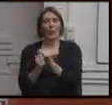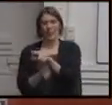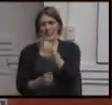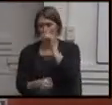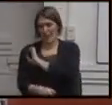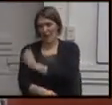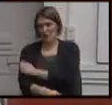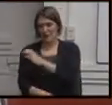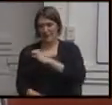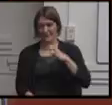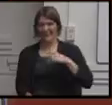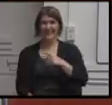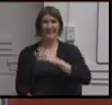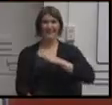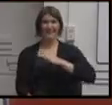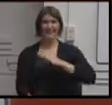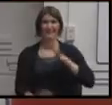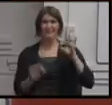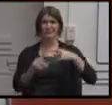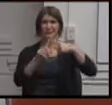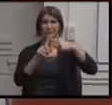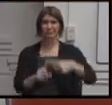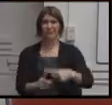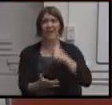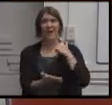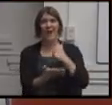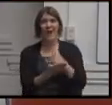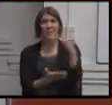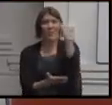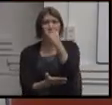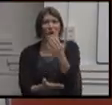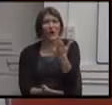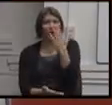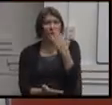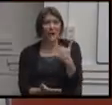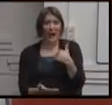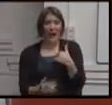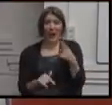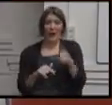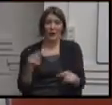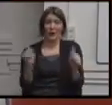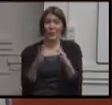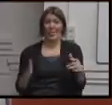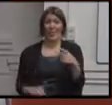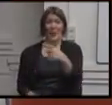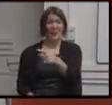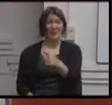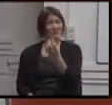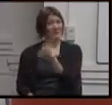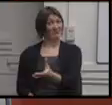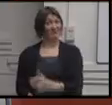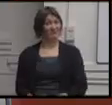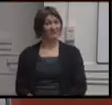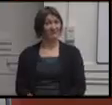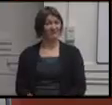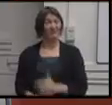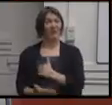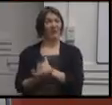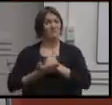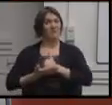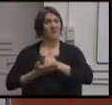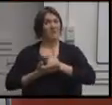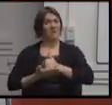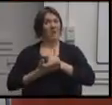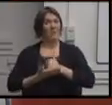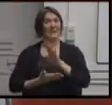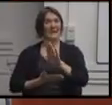Committee, has been an amazing asset, and really we wouldn't be able to do much of what we've been able to do without his help